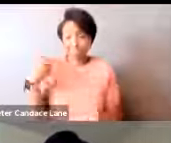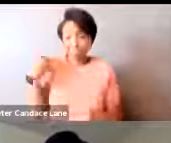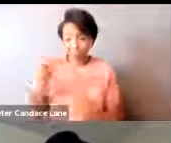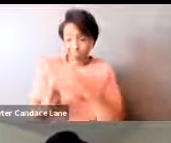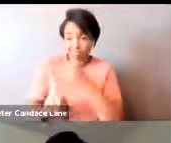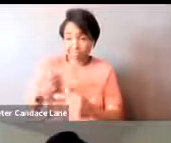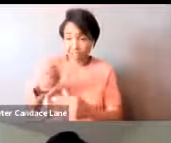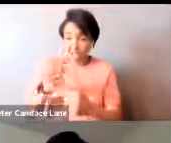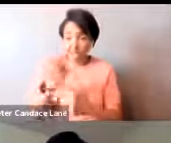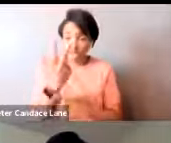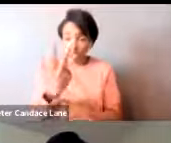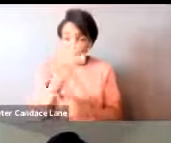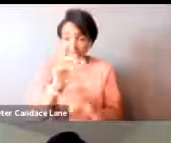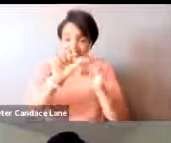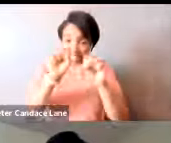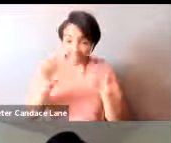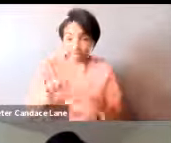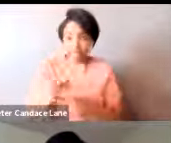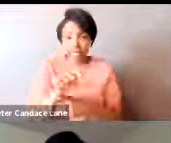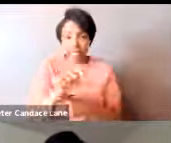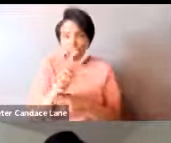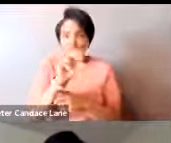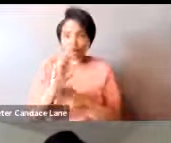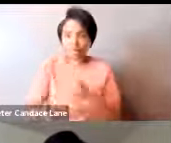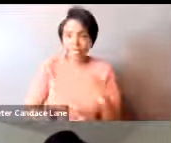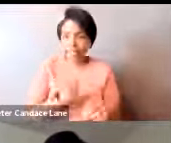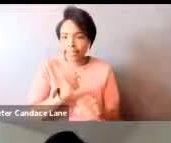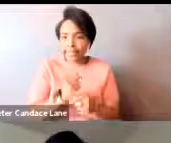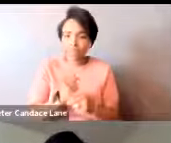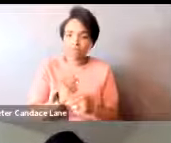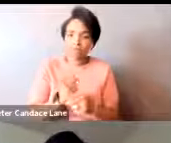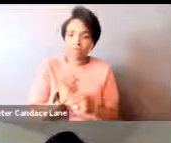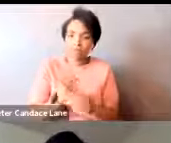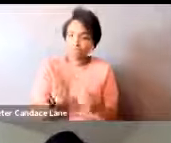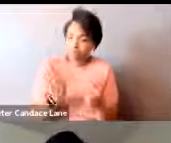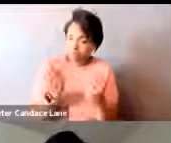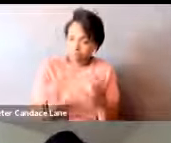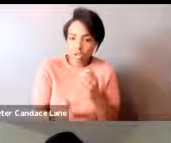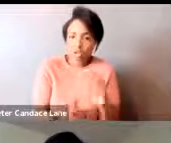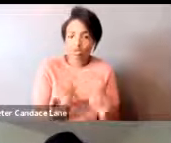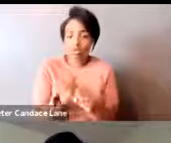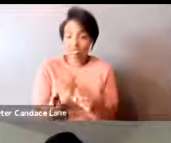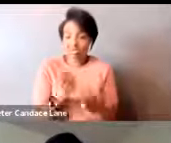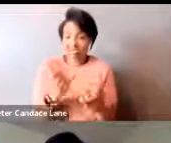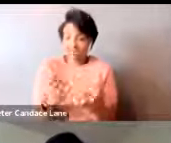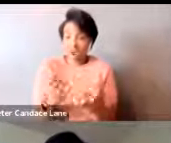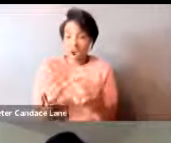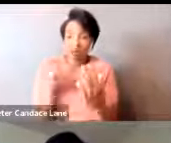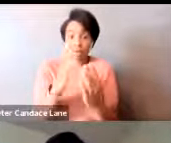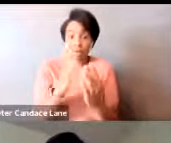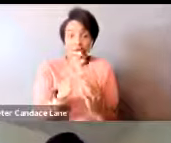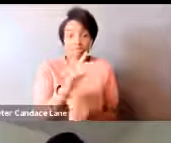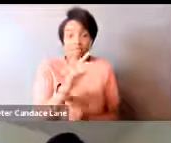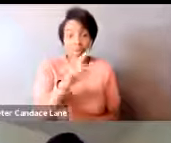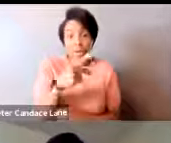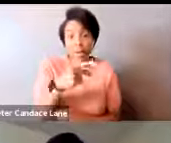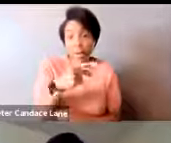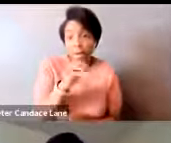Tonight, we present Sisters in Struggle and Song, a reading and conversation with Mariposa